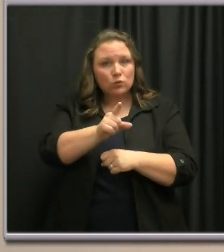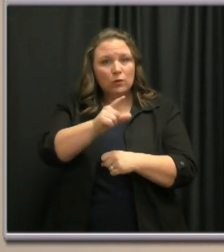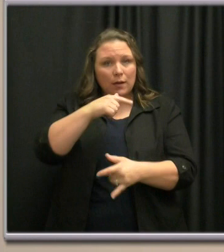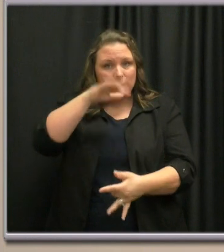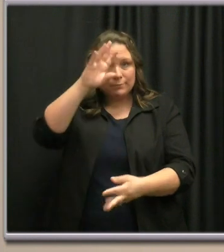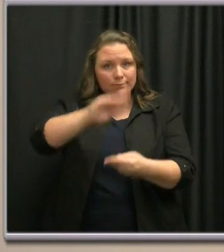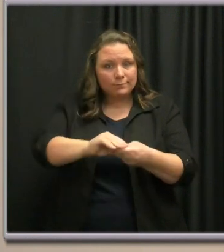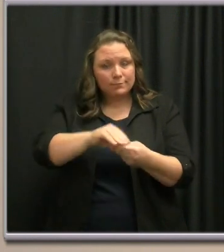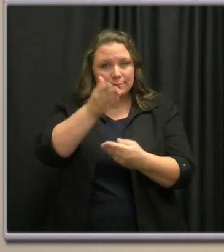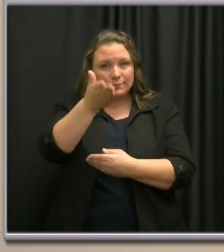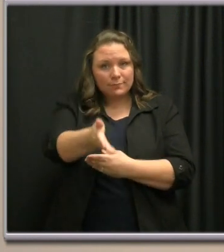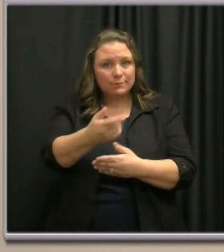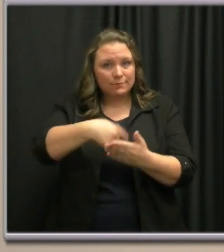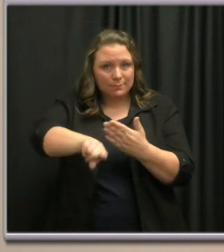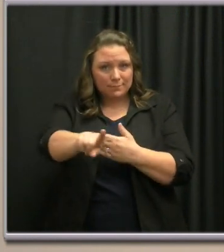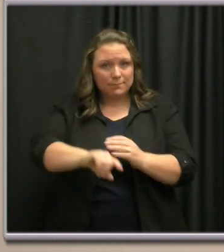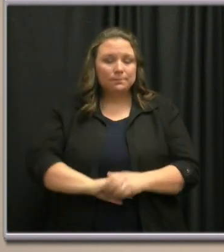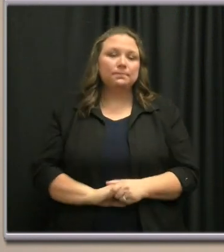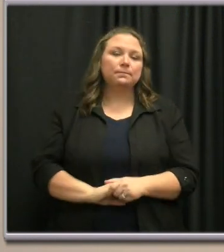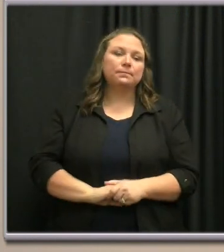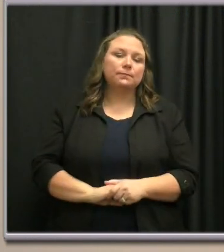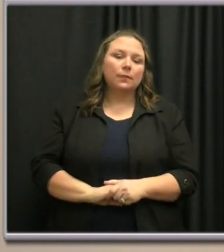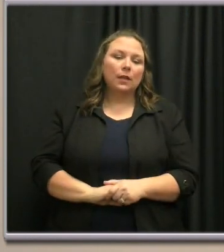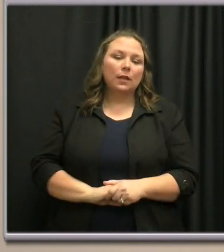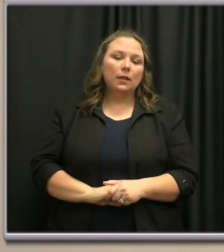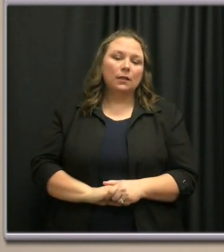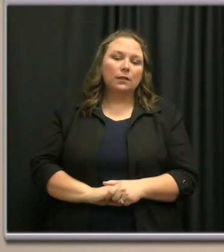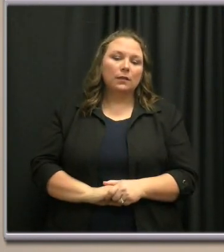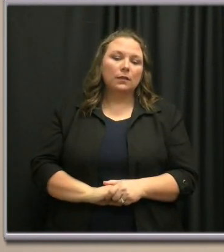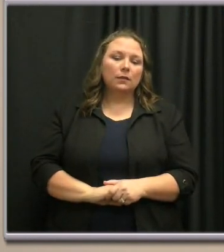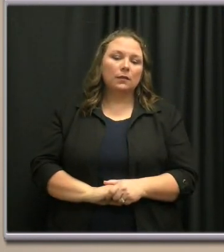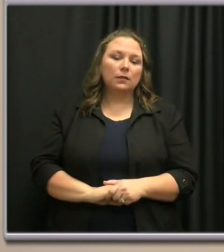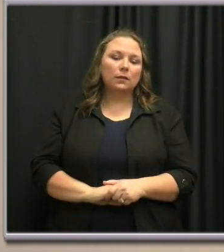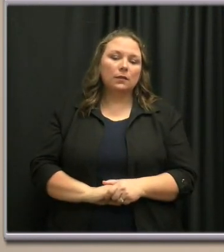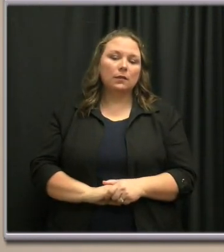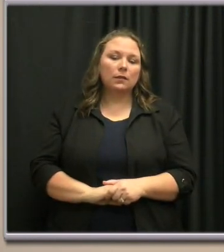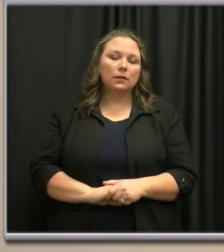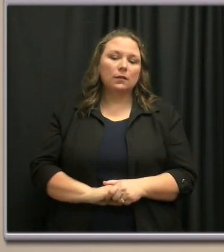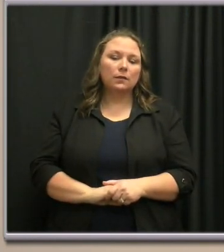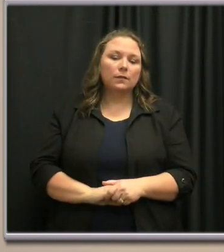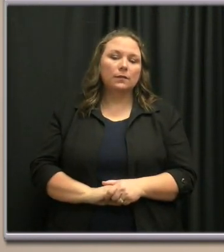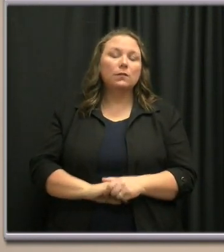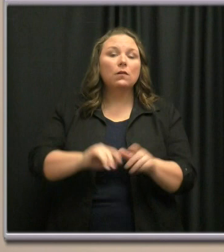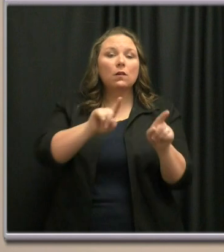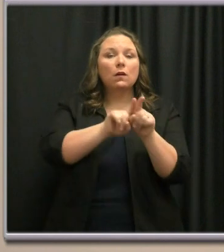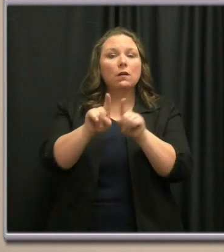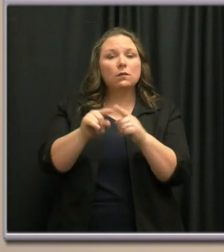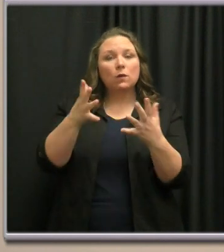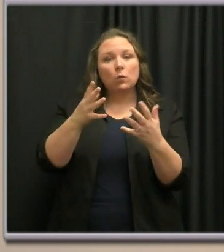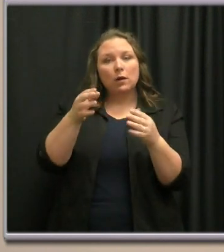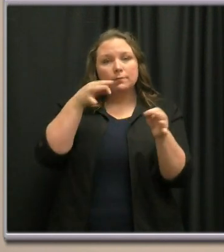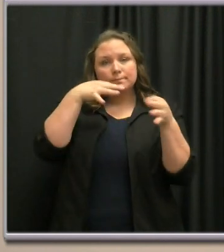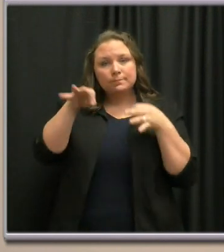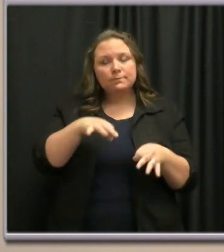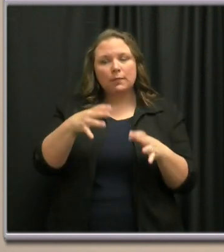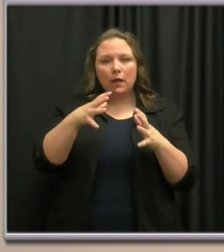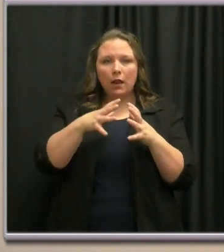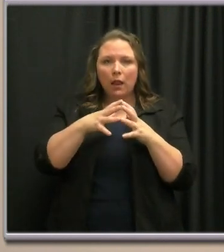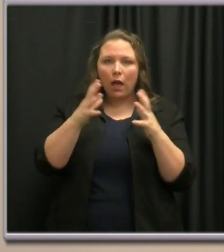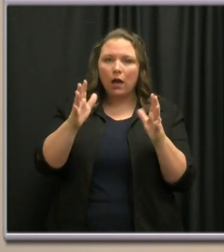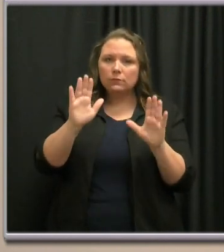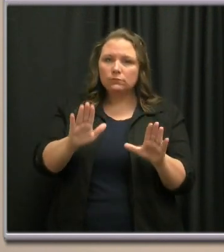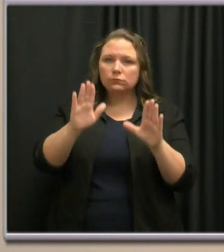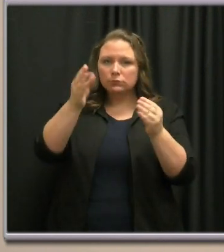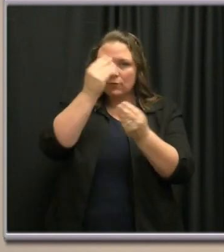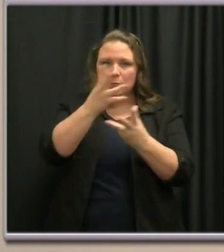retroactively paid. I wanted to point out that there are a lot of, there's a lot of great information out there. I